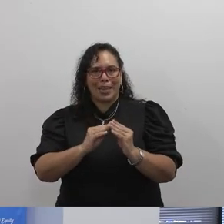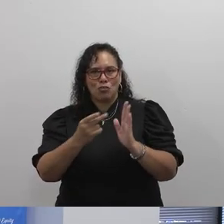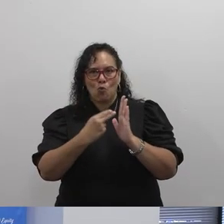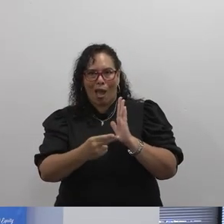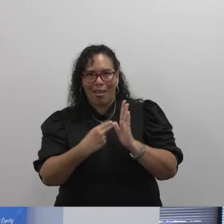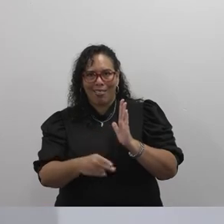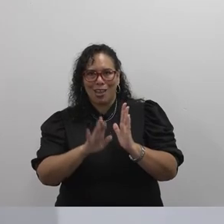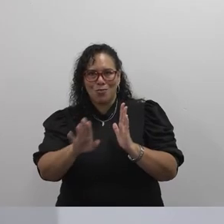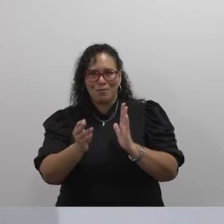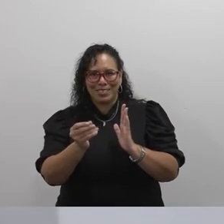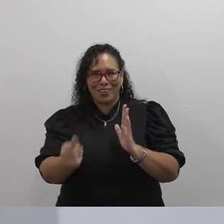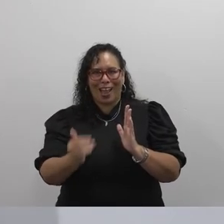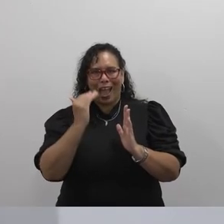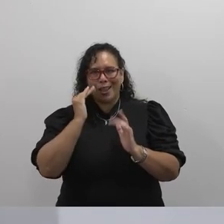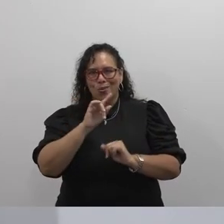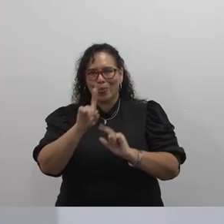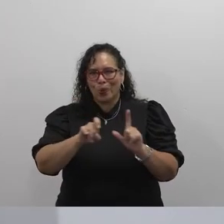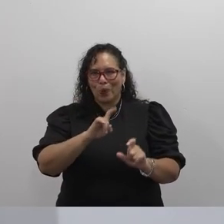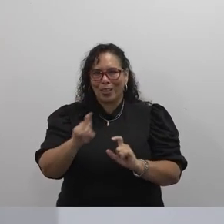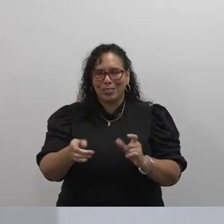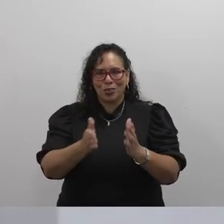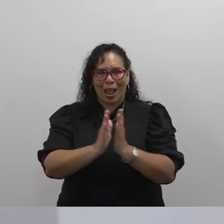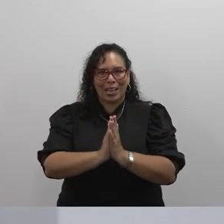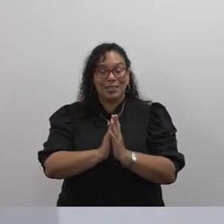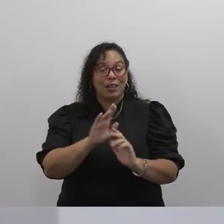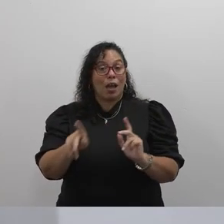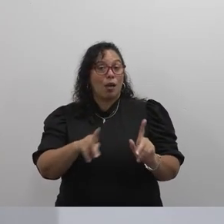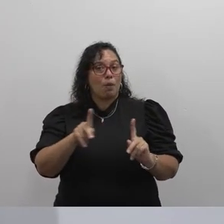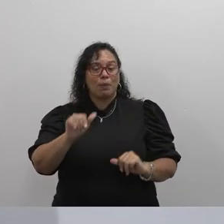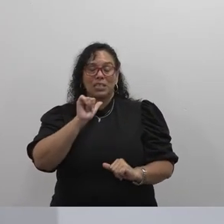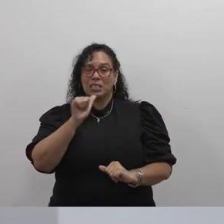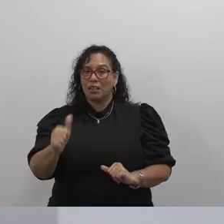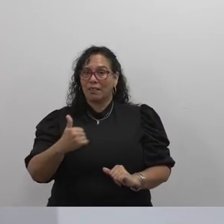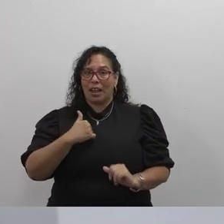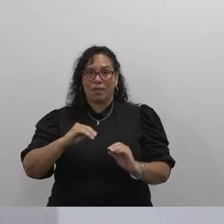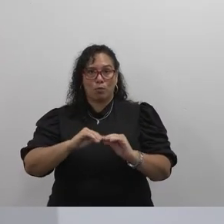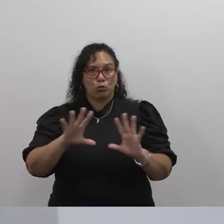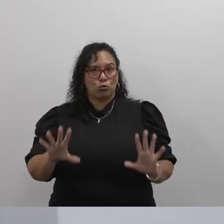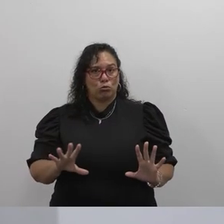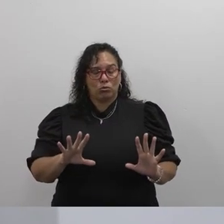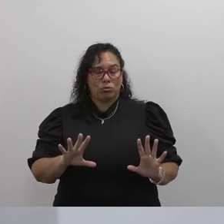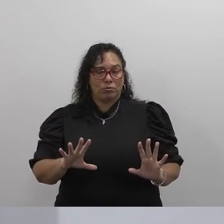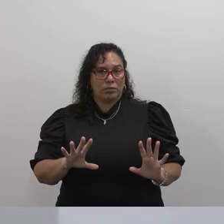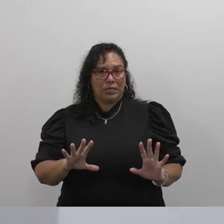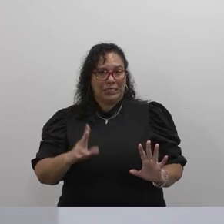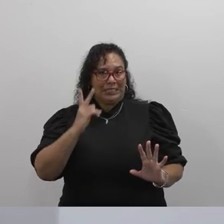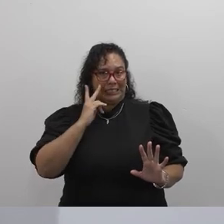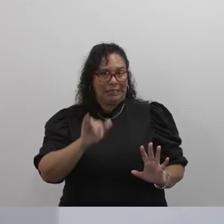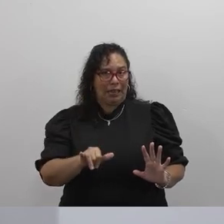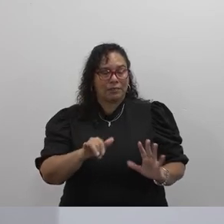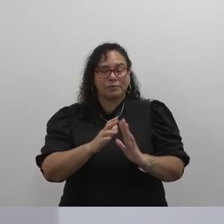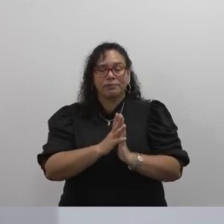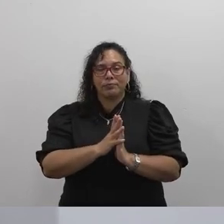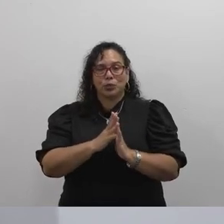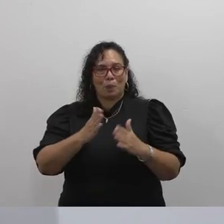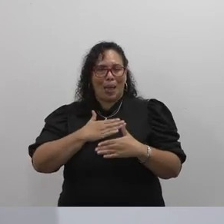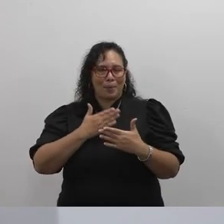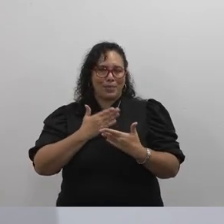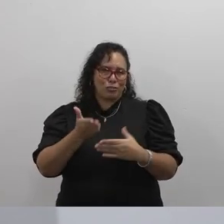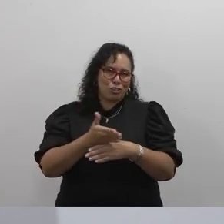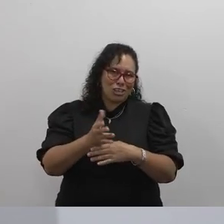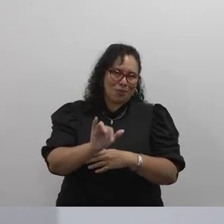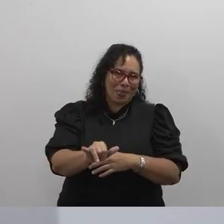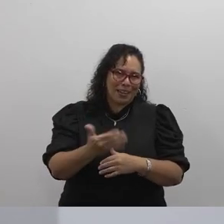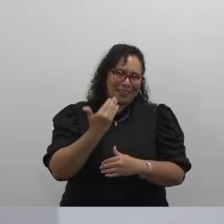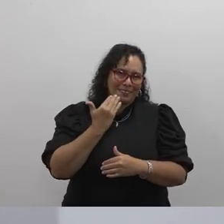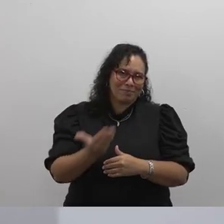materials. I know the questions that you ask. The public doesn't always get an opportunity to know that. So I'm glad you shared what you shared,